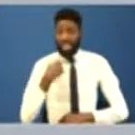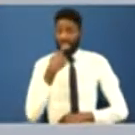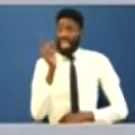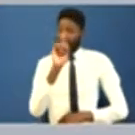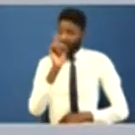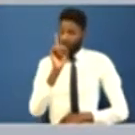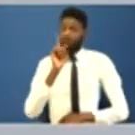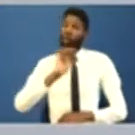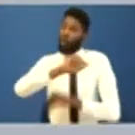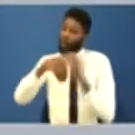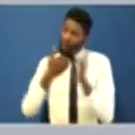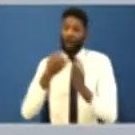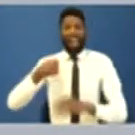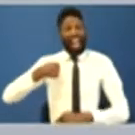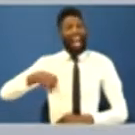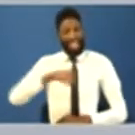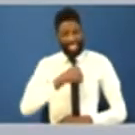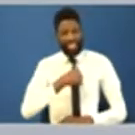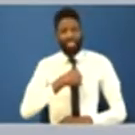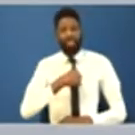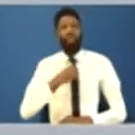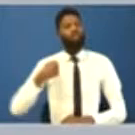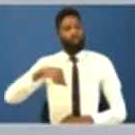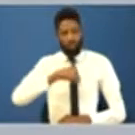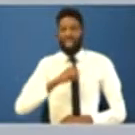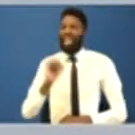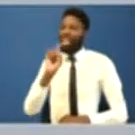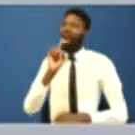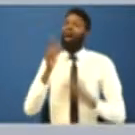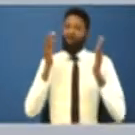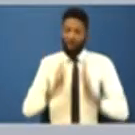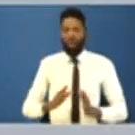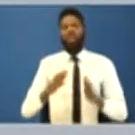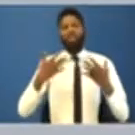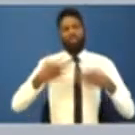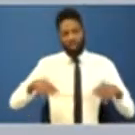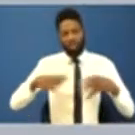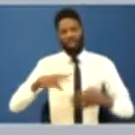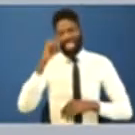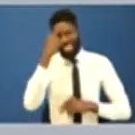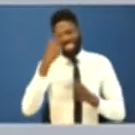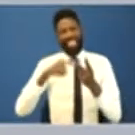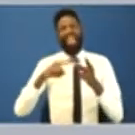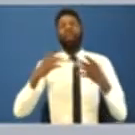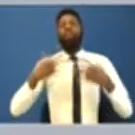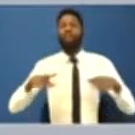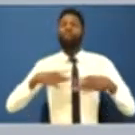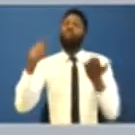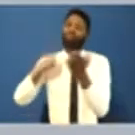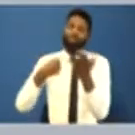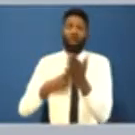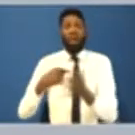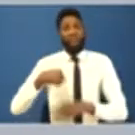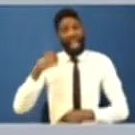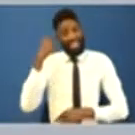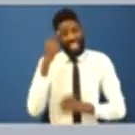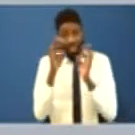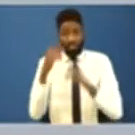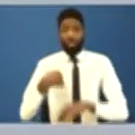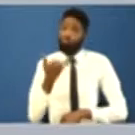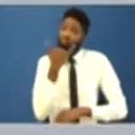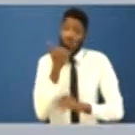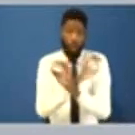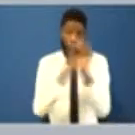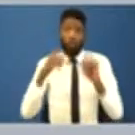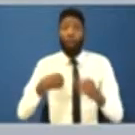we we all of us we are narutians indians white people like i think if i'm not wrong i'm not